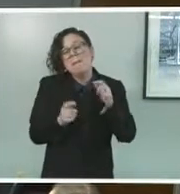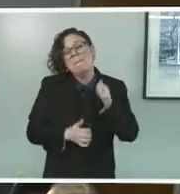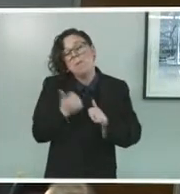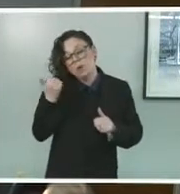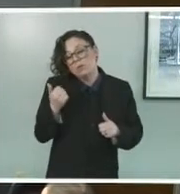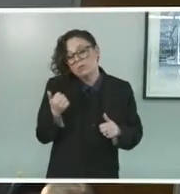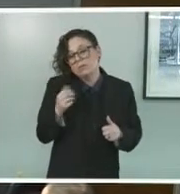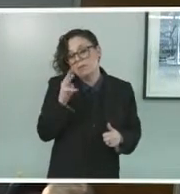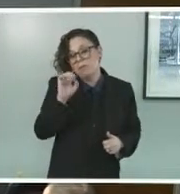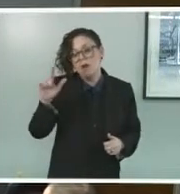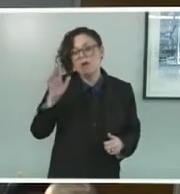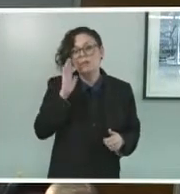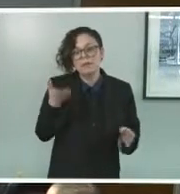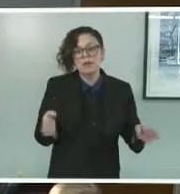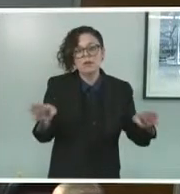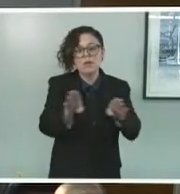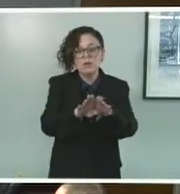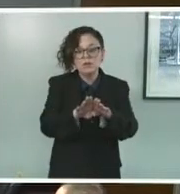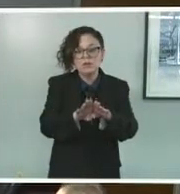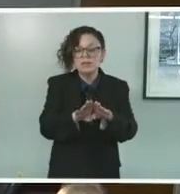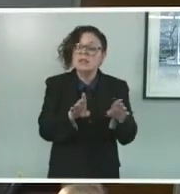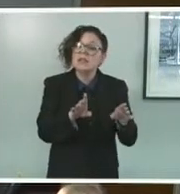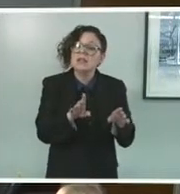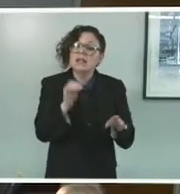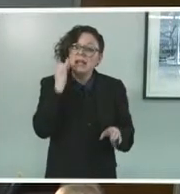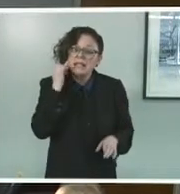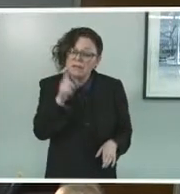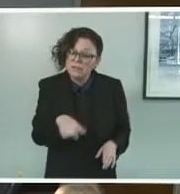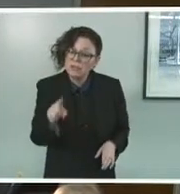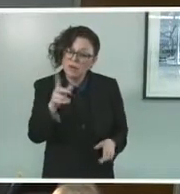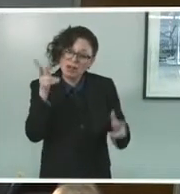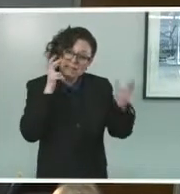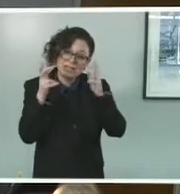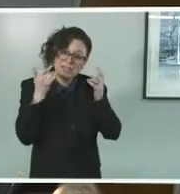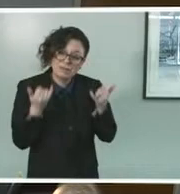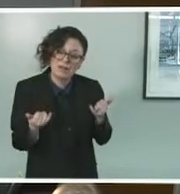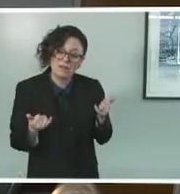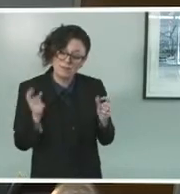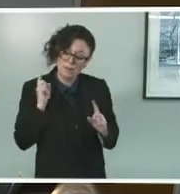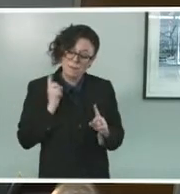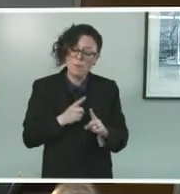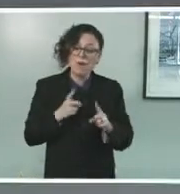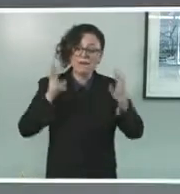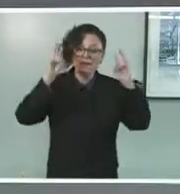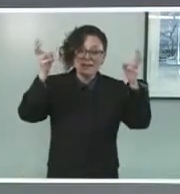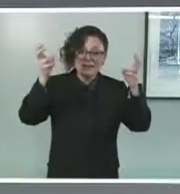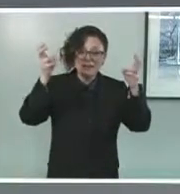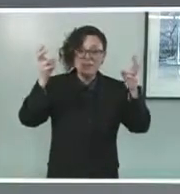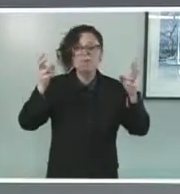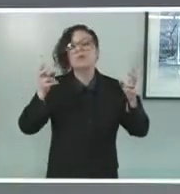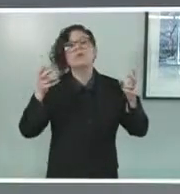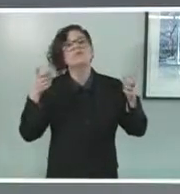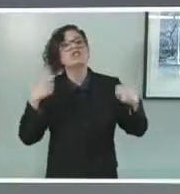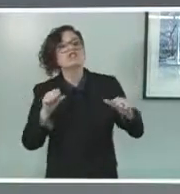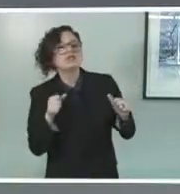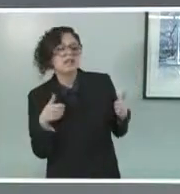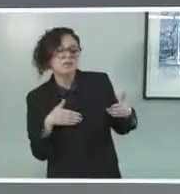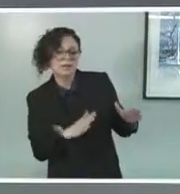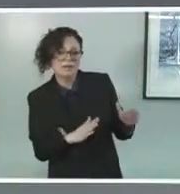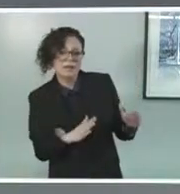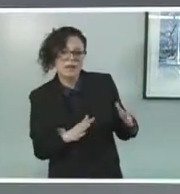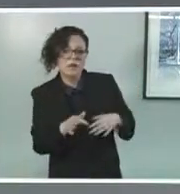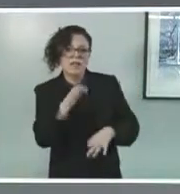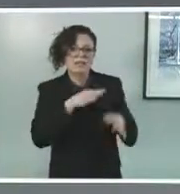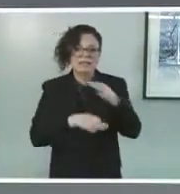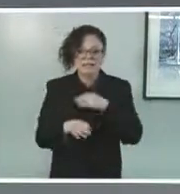to interject that if you are listening to us, the overriding theme is to allow it rather than not. What we're really worried about is